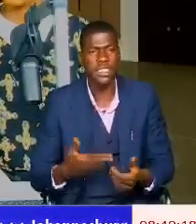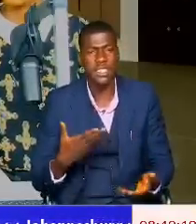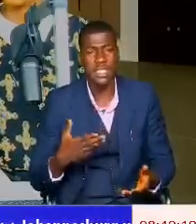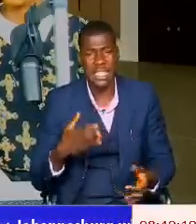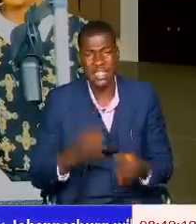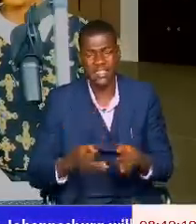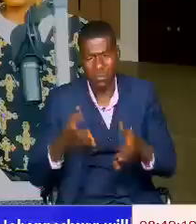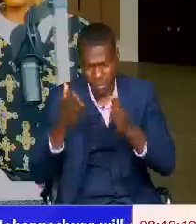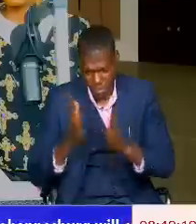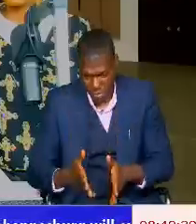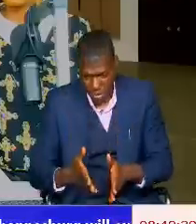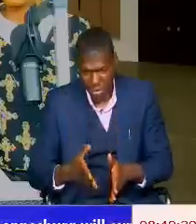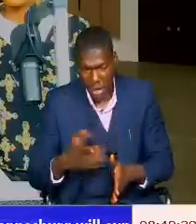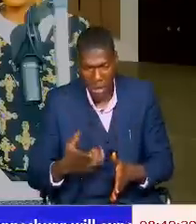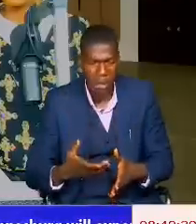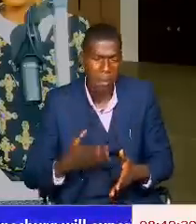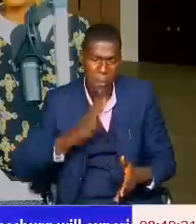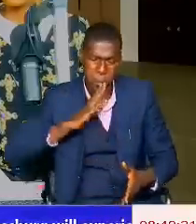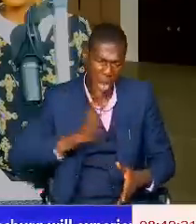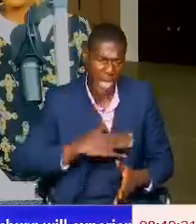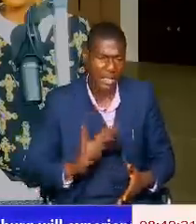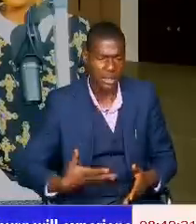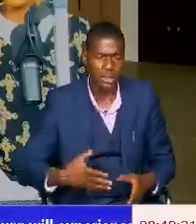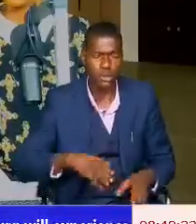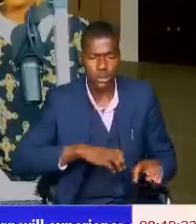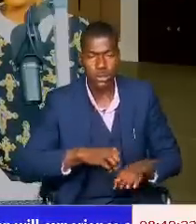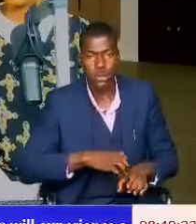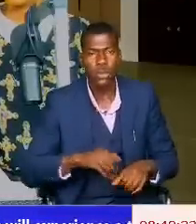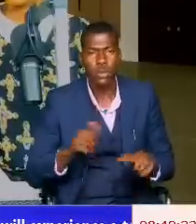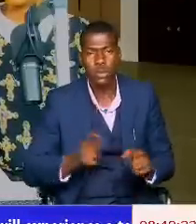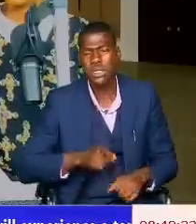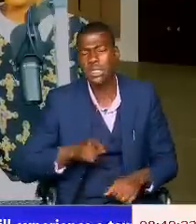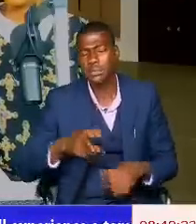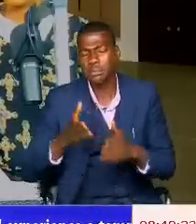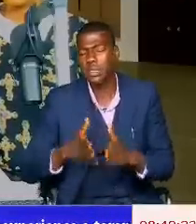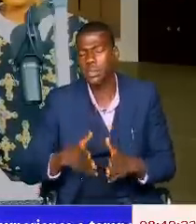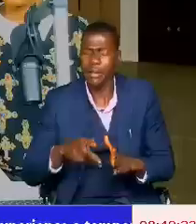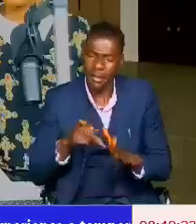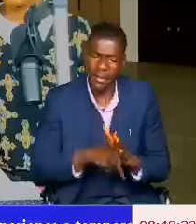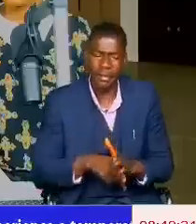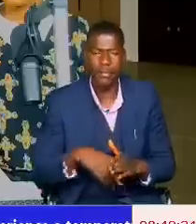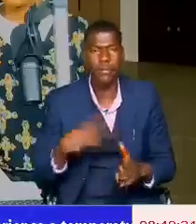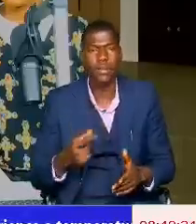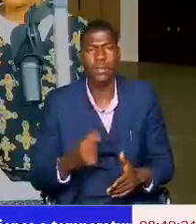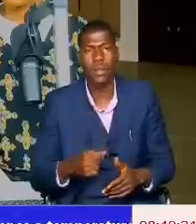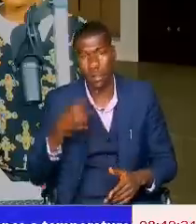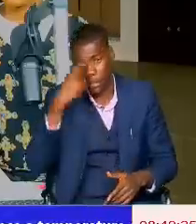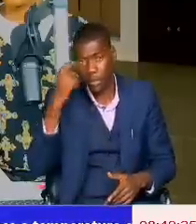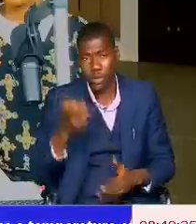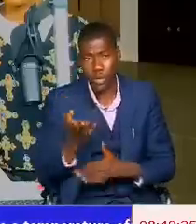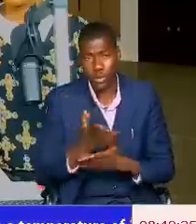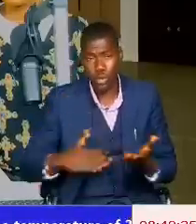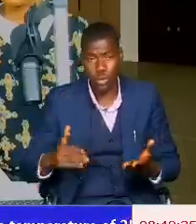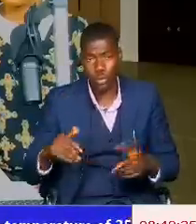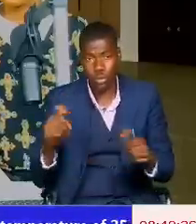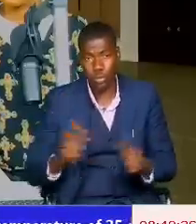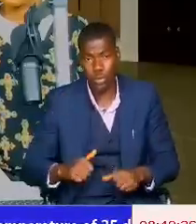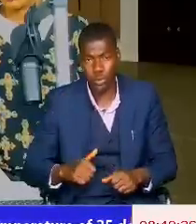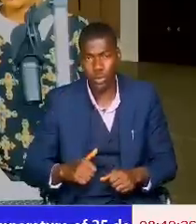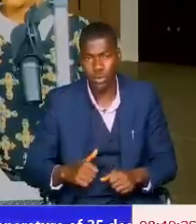carry them back to the society to go and destroy more. Because some of them can recruit jobless